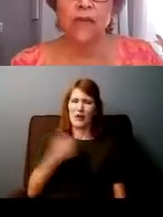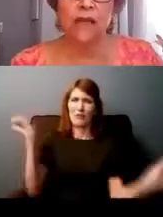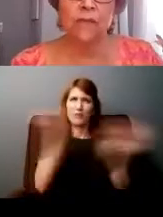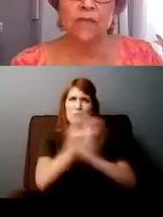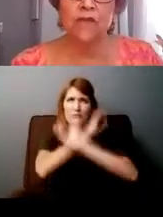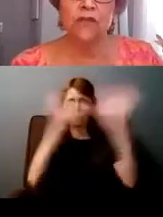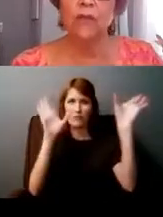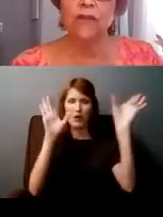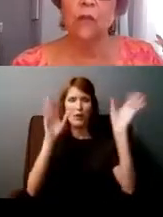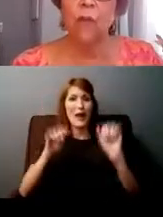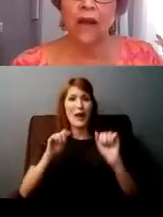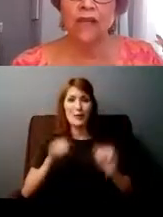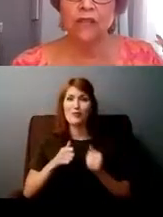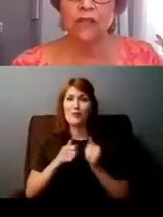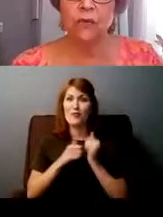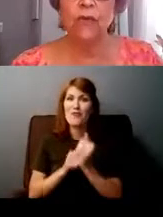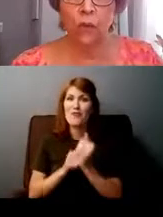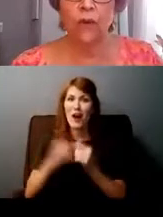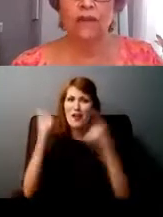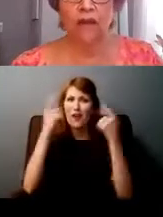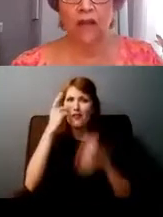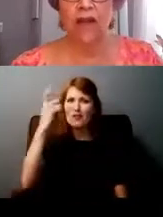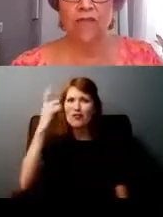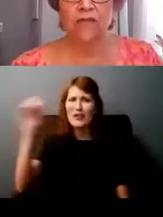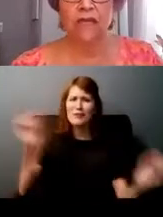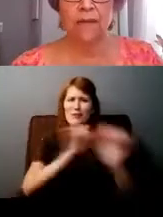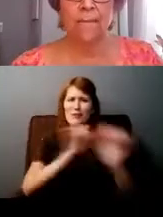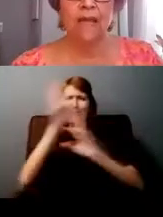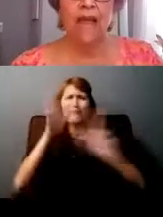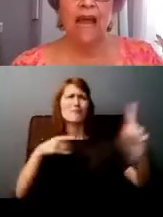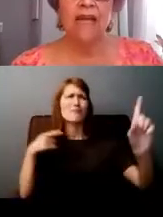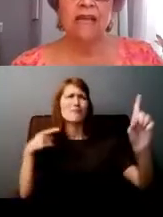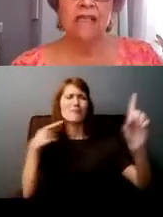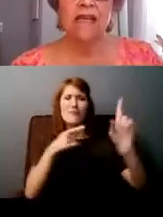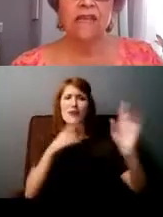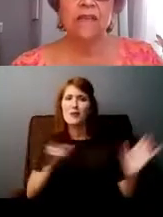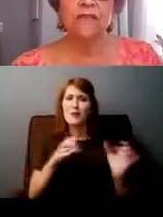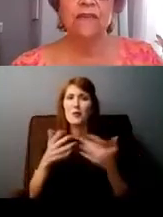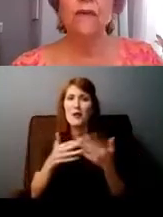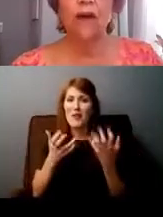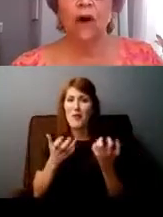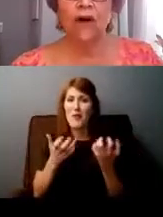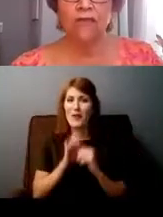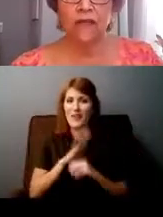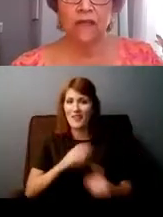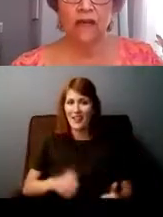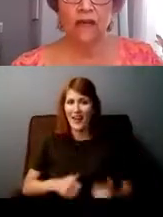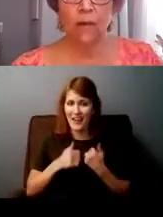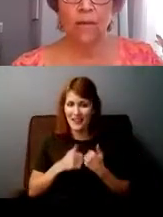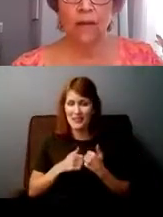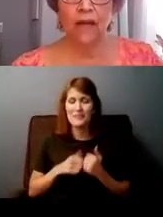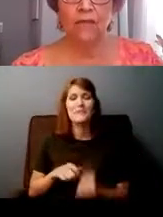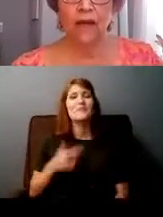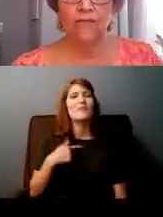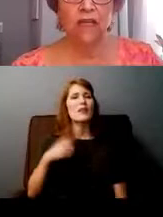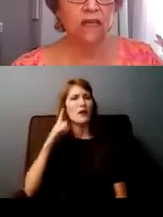their dreams and do what they want to do with their lives. I see this very often. I've done